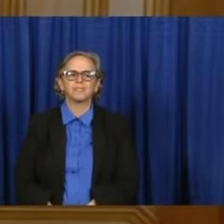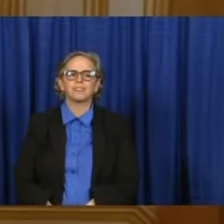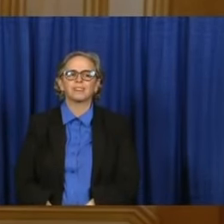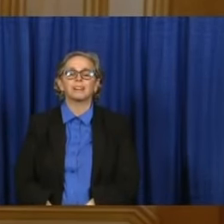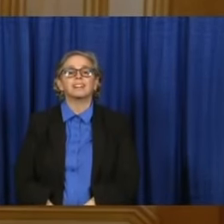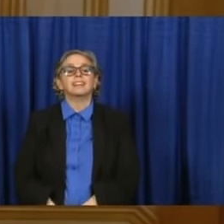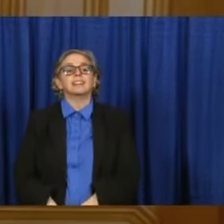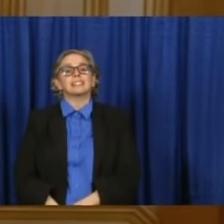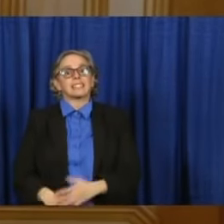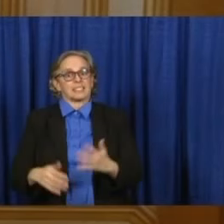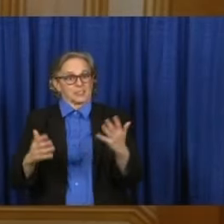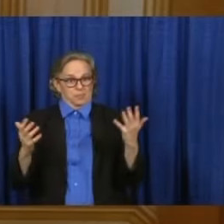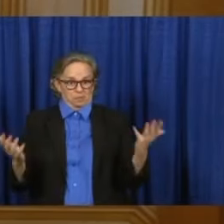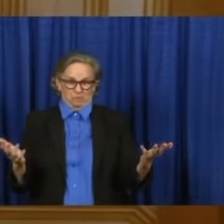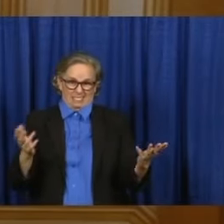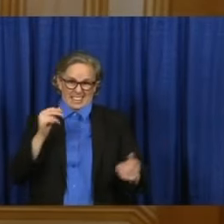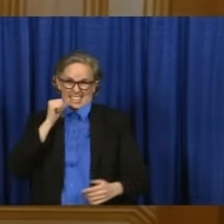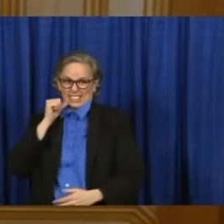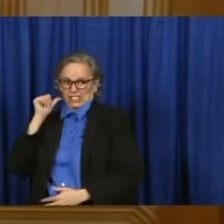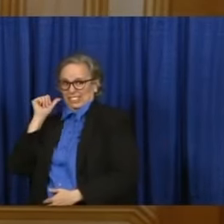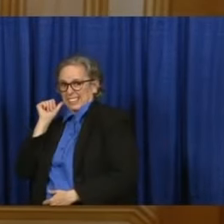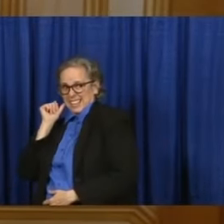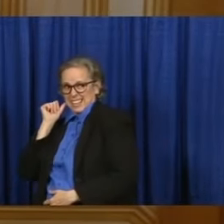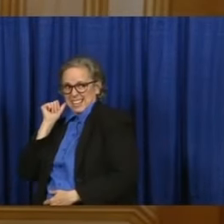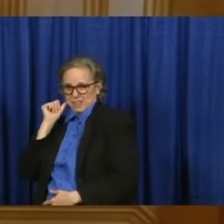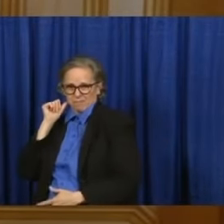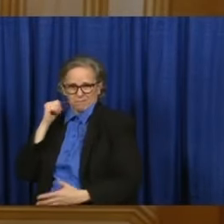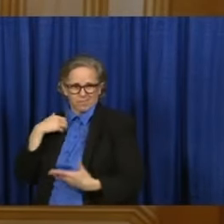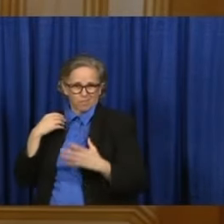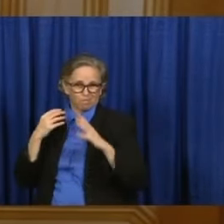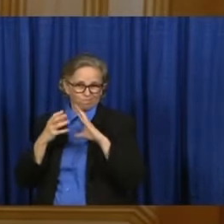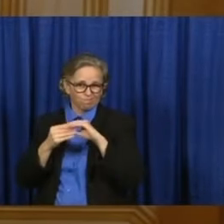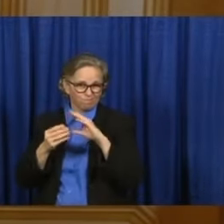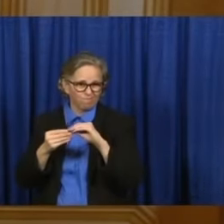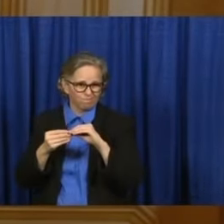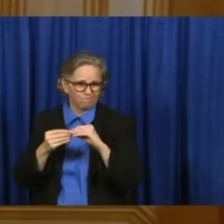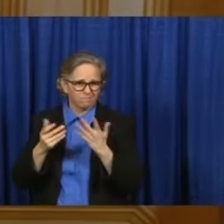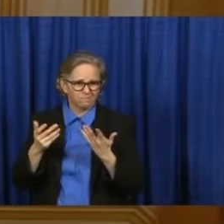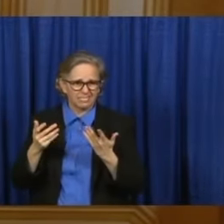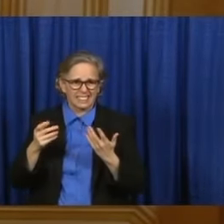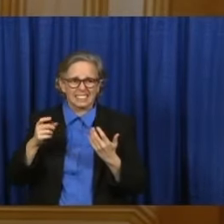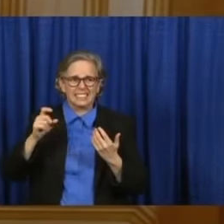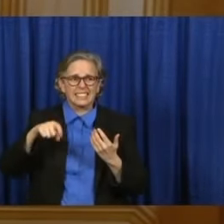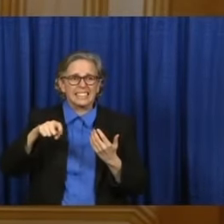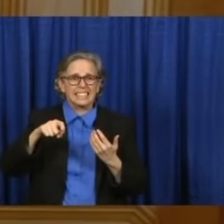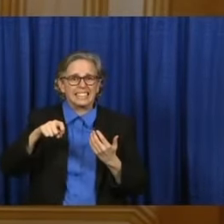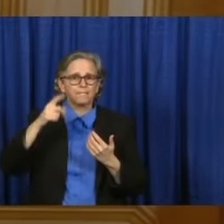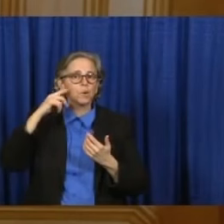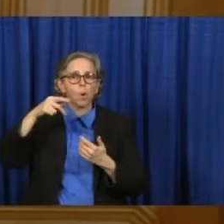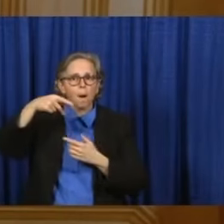Yesterday, we talked about the need for personal protection equipment.